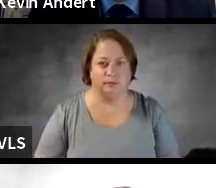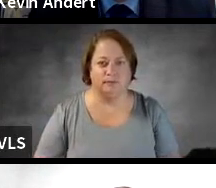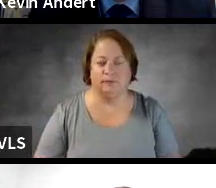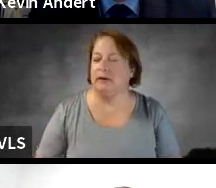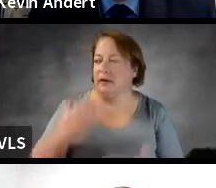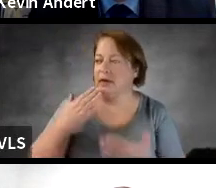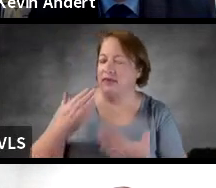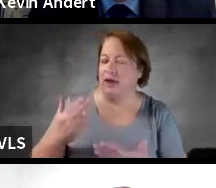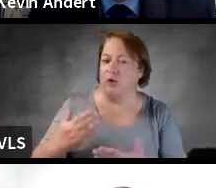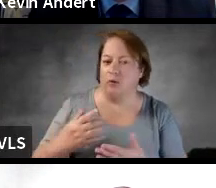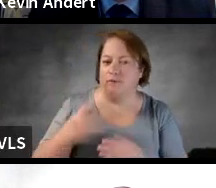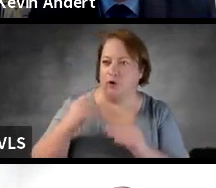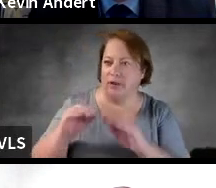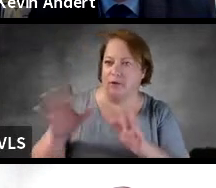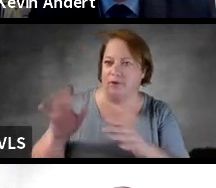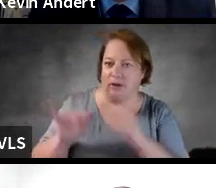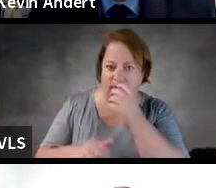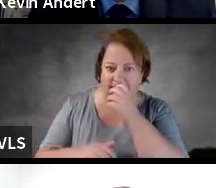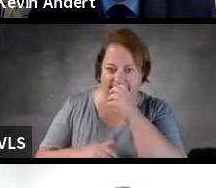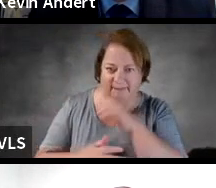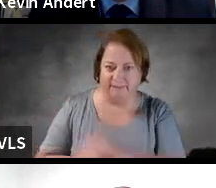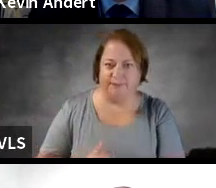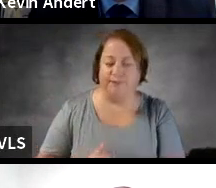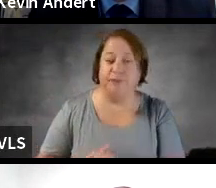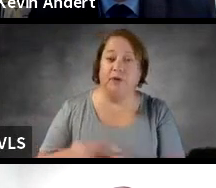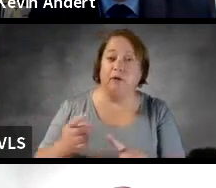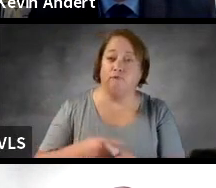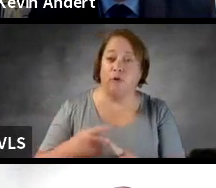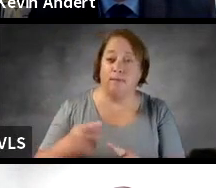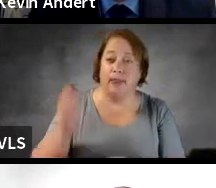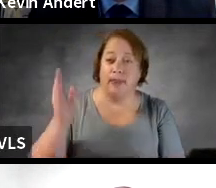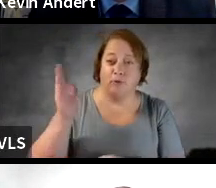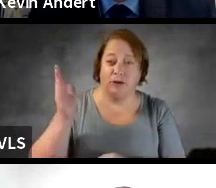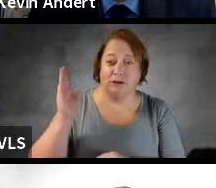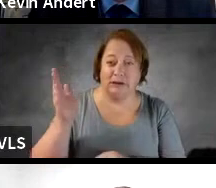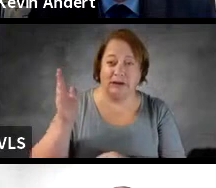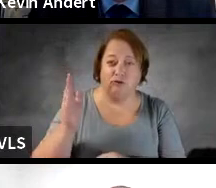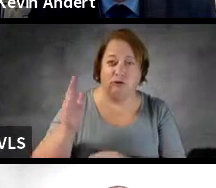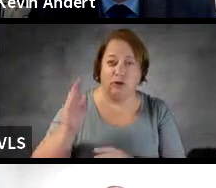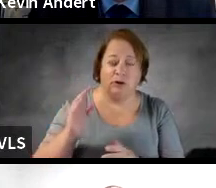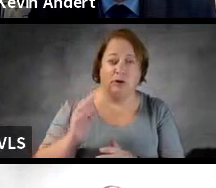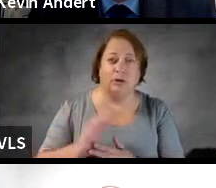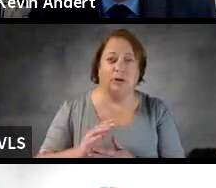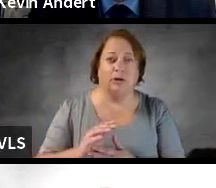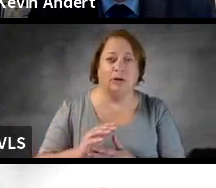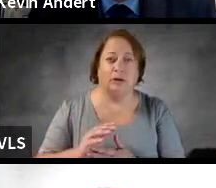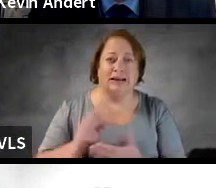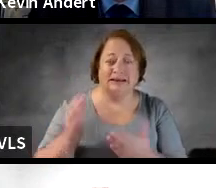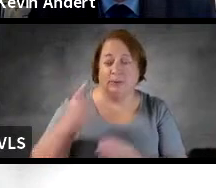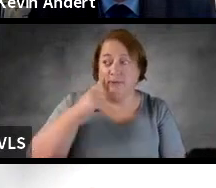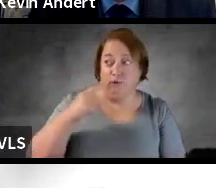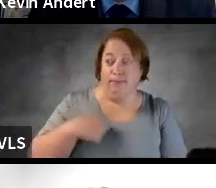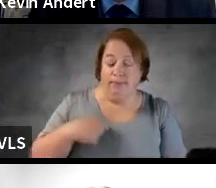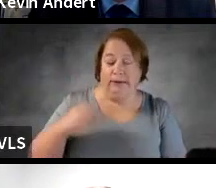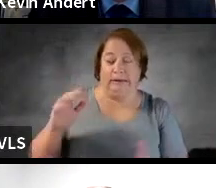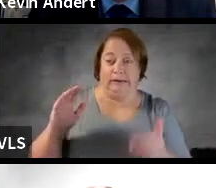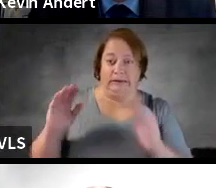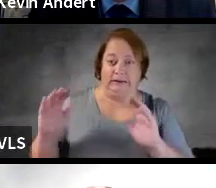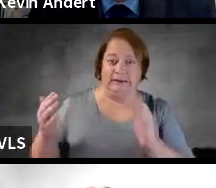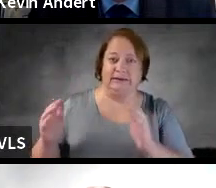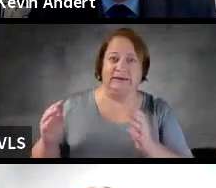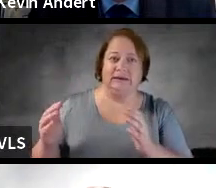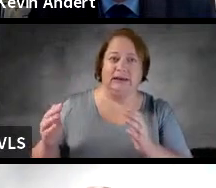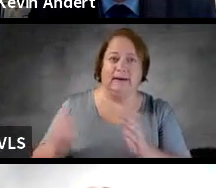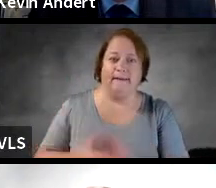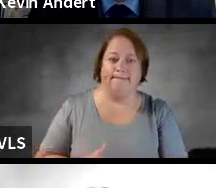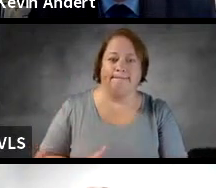Thank you for clarifying that. From the slideshow and the presentation, it appeared, at least for me, it seemed that